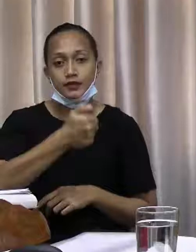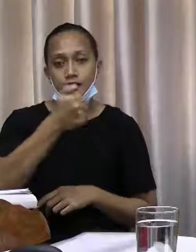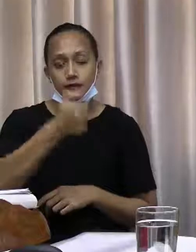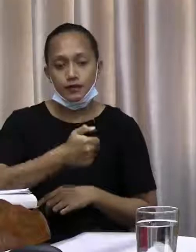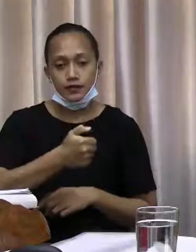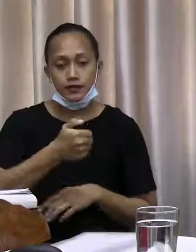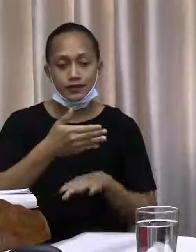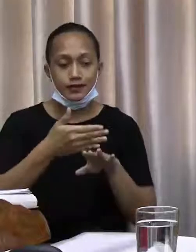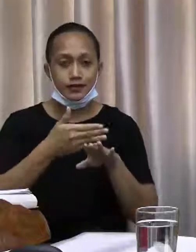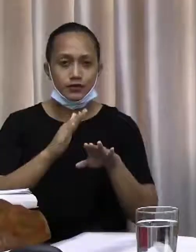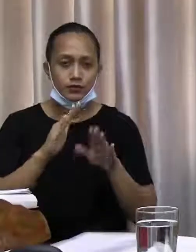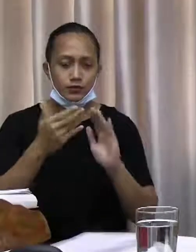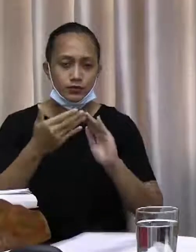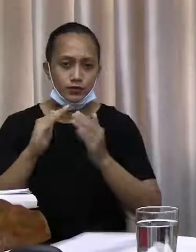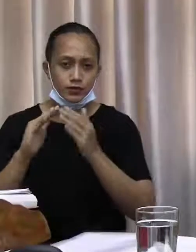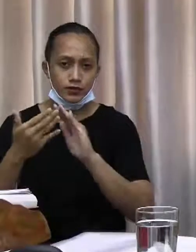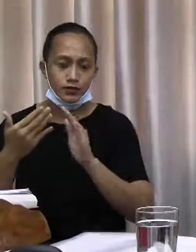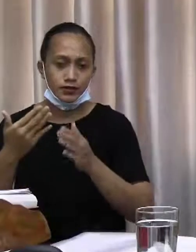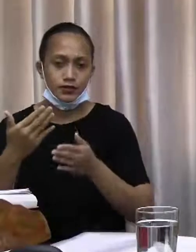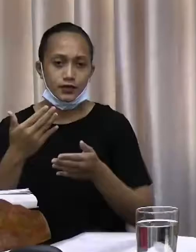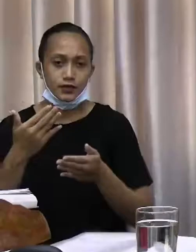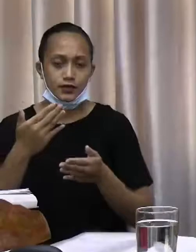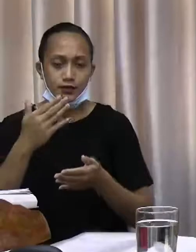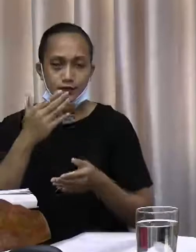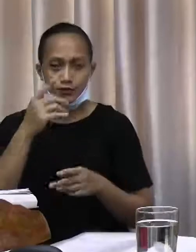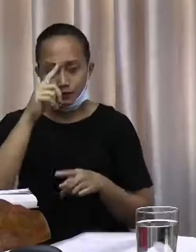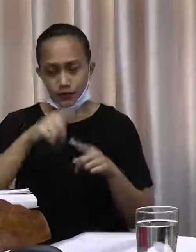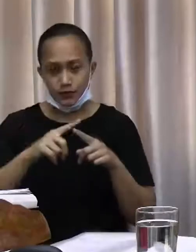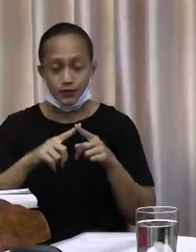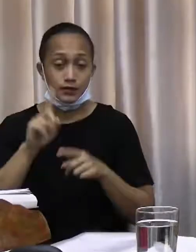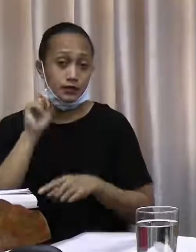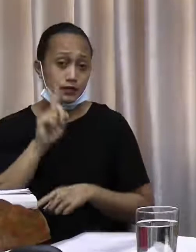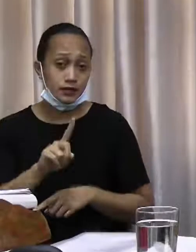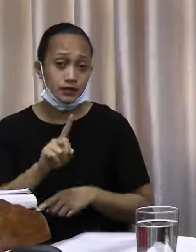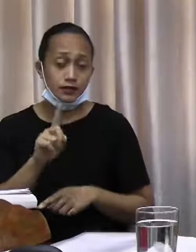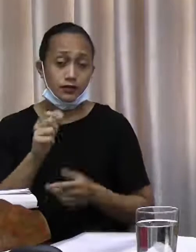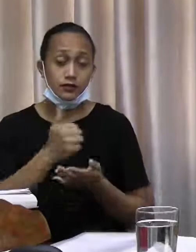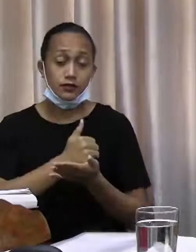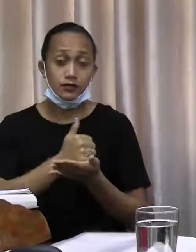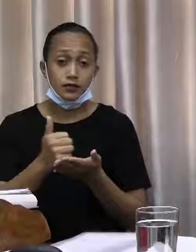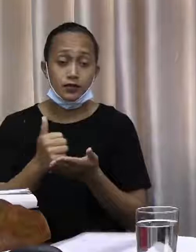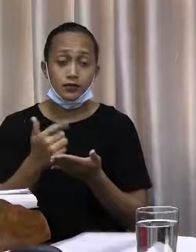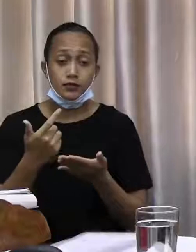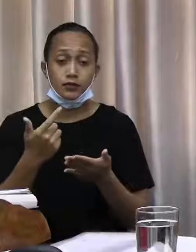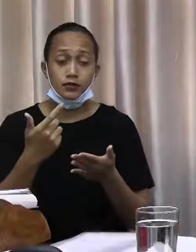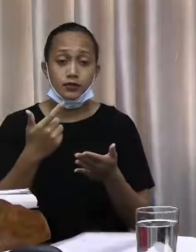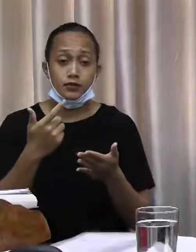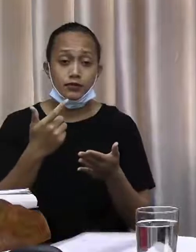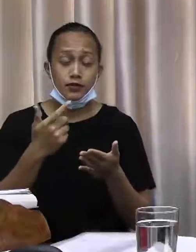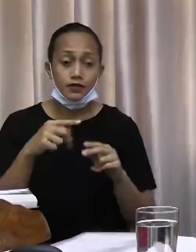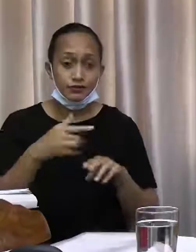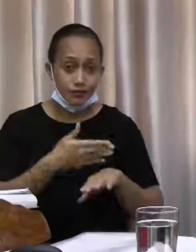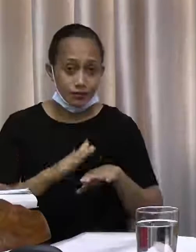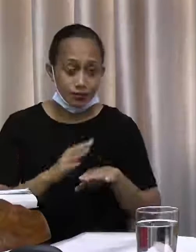new community cases yesterday, taking the number of active community cases